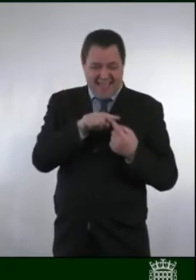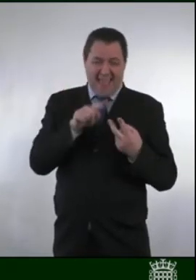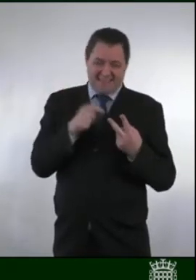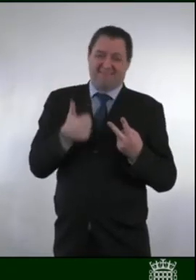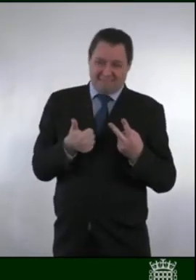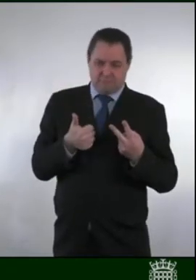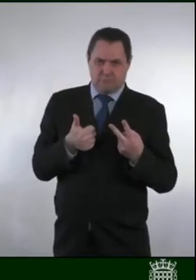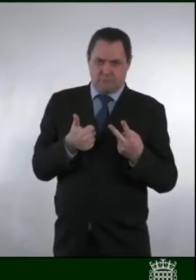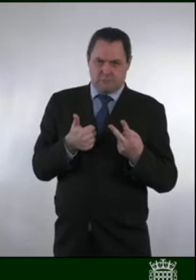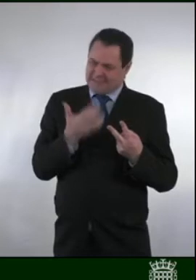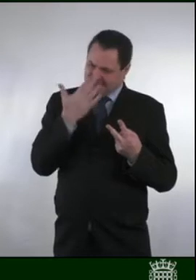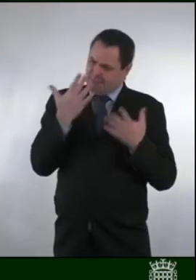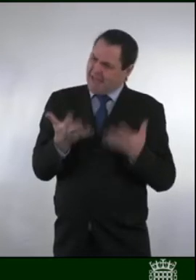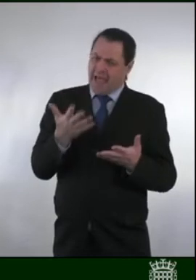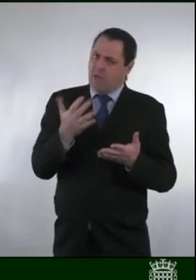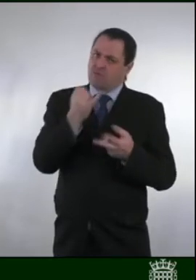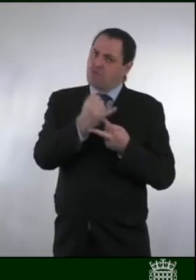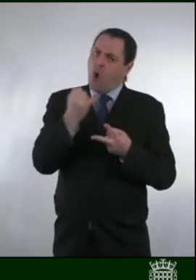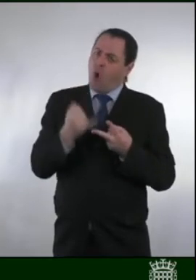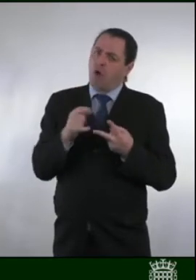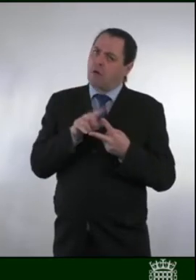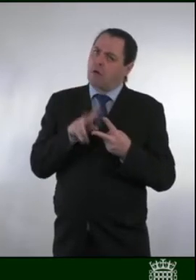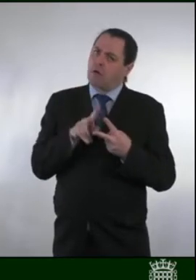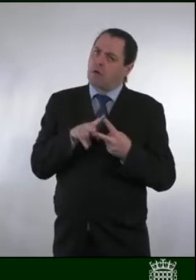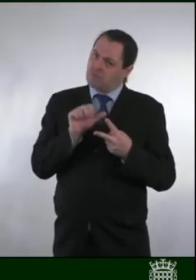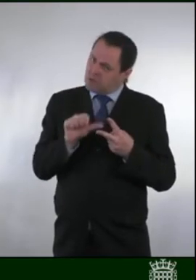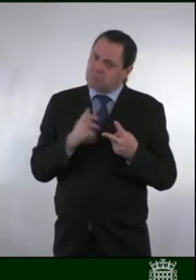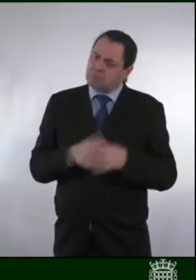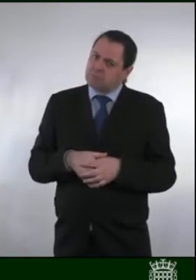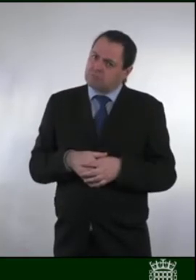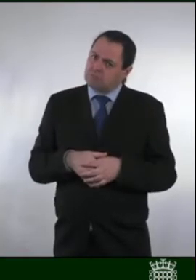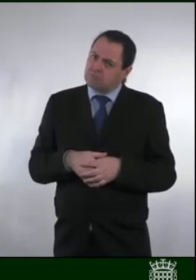Brexit, neither of those statements were correct, were they, Prime Minister?